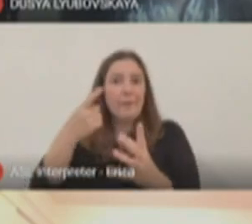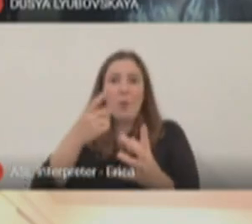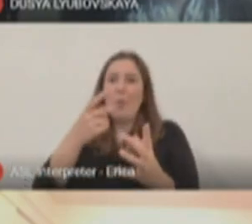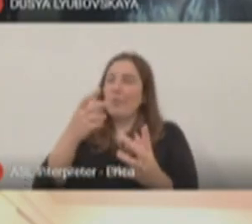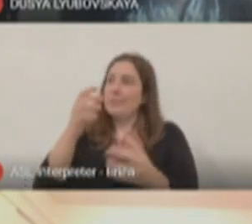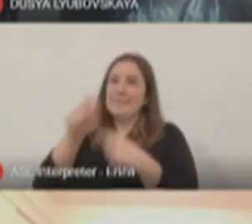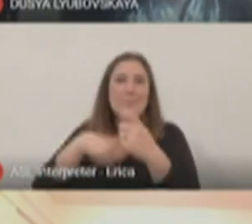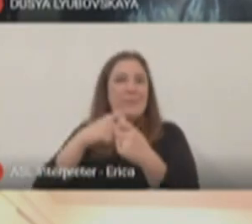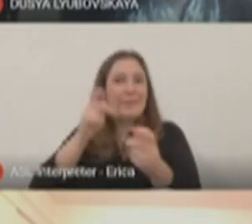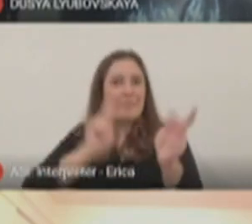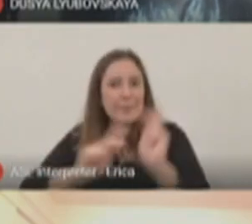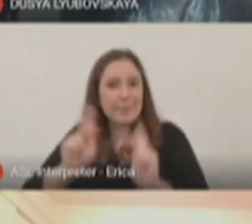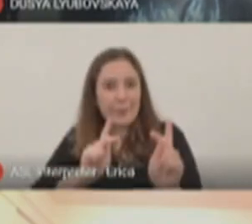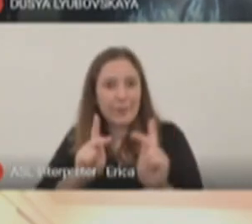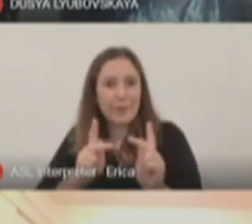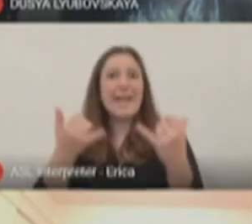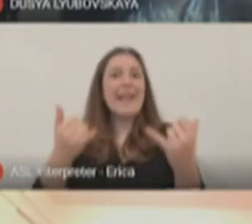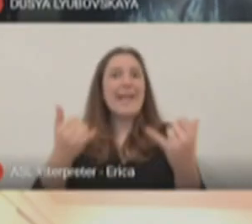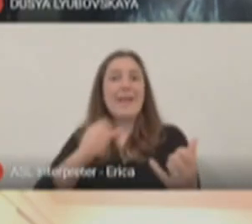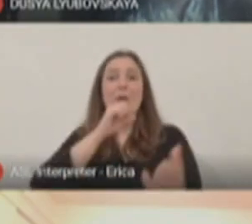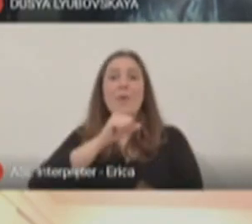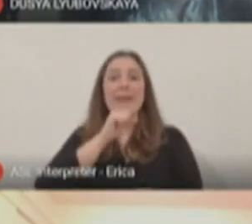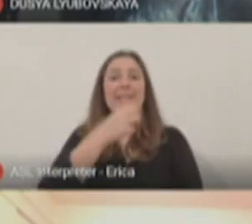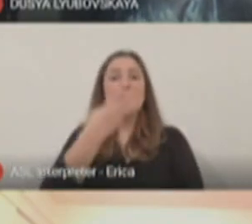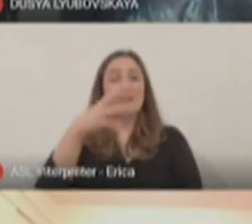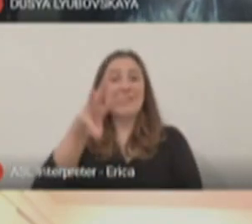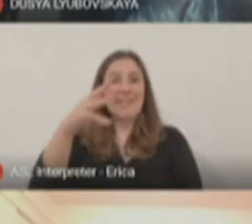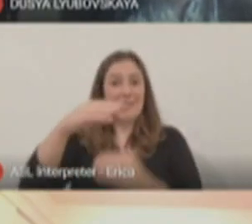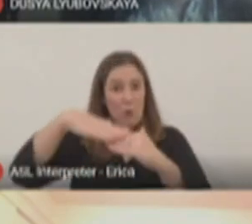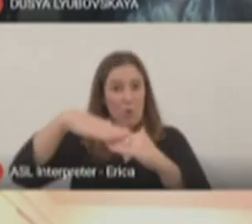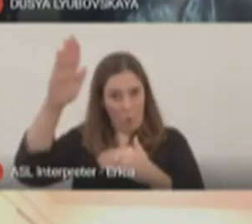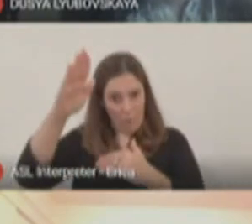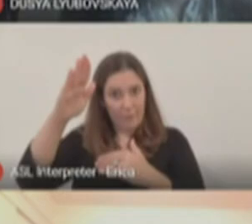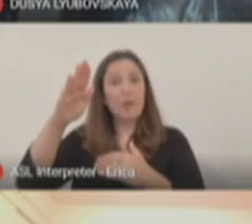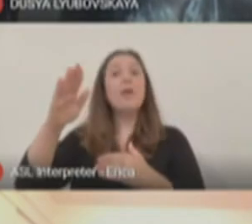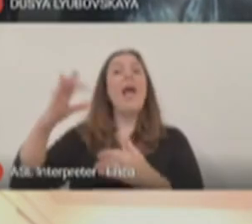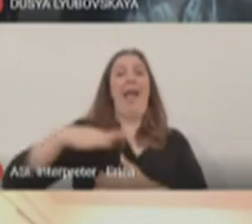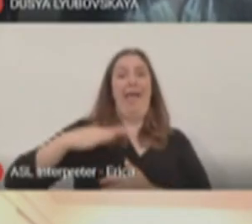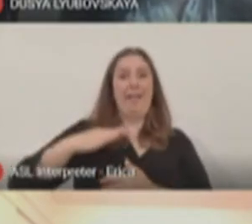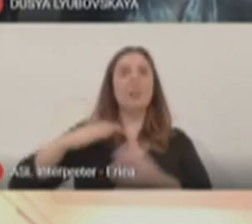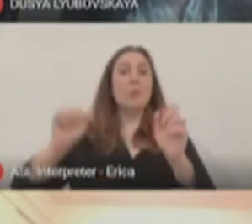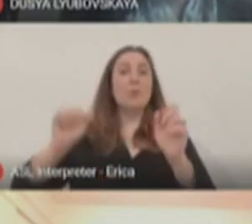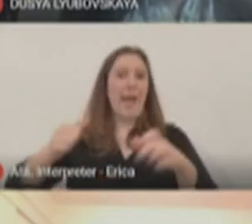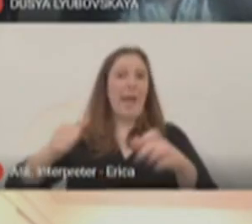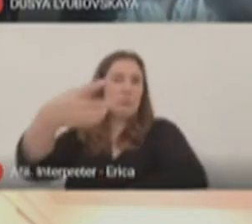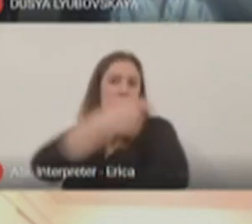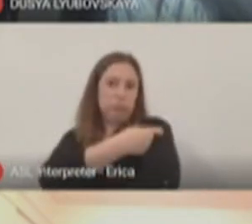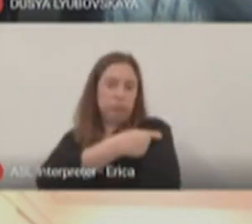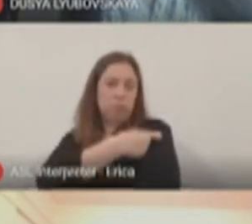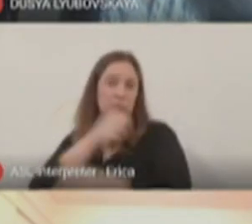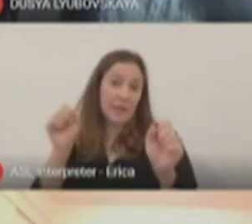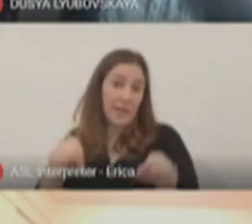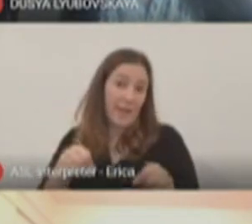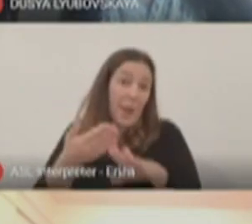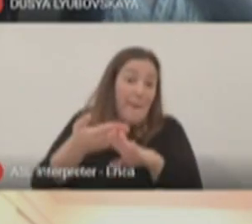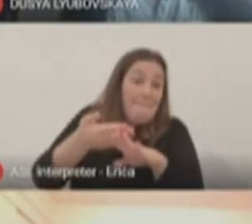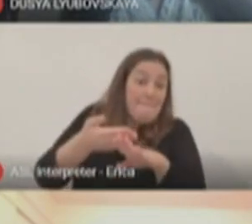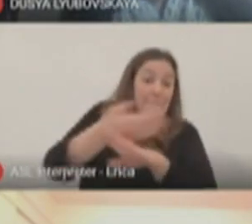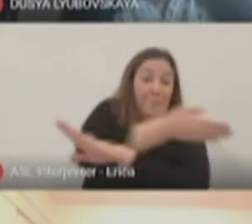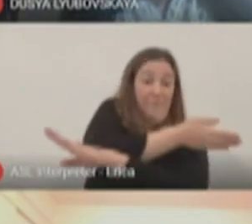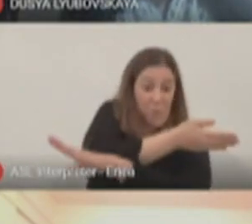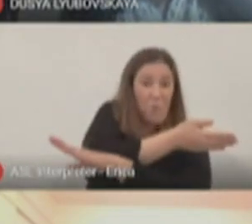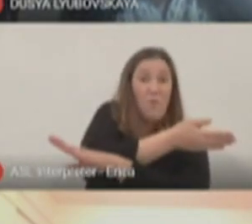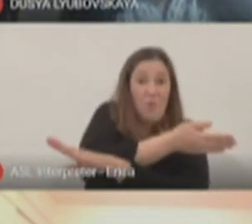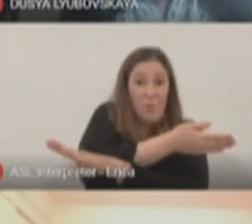Obviously now everyone over the age of 16 is eligible to receive the vaccine. And so before that, we were working